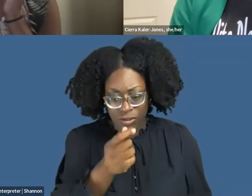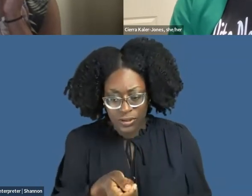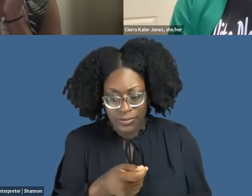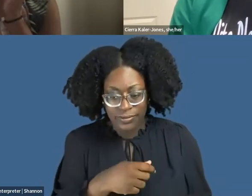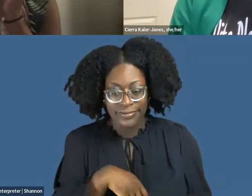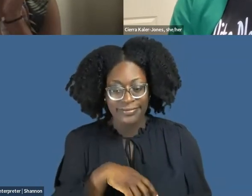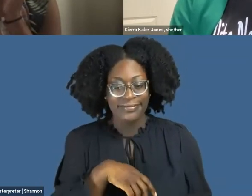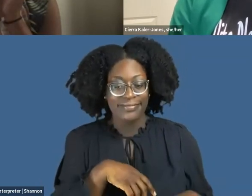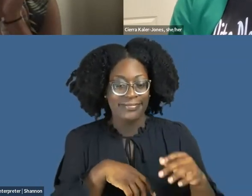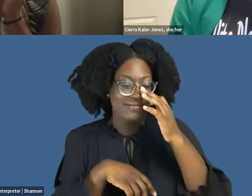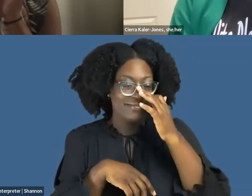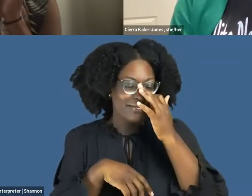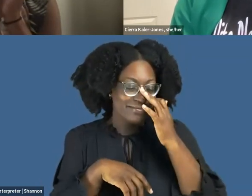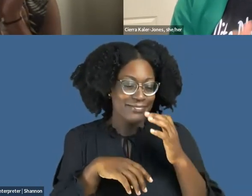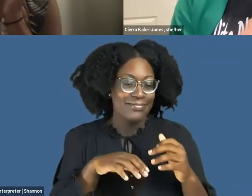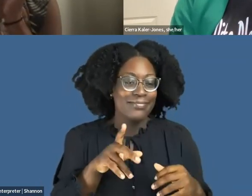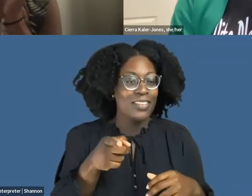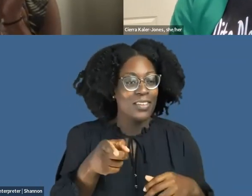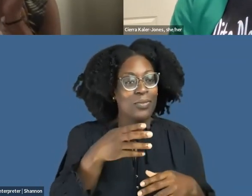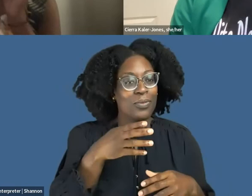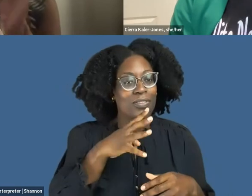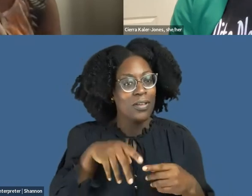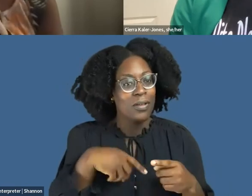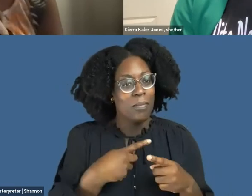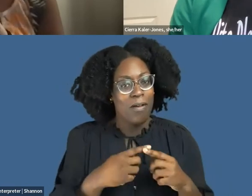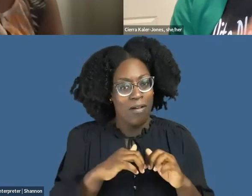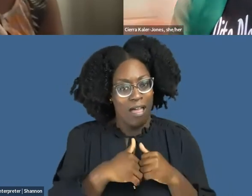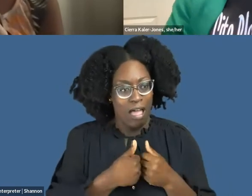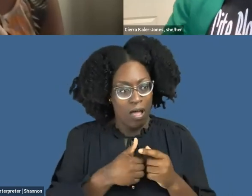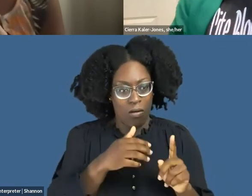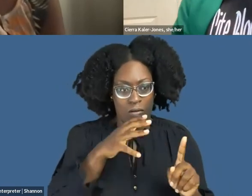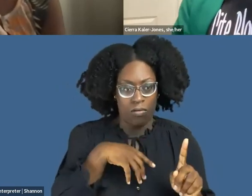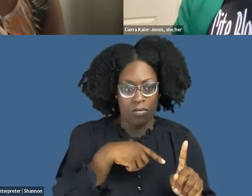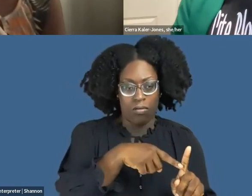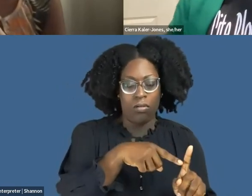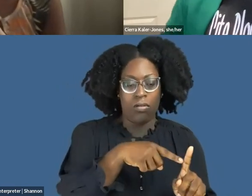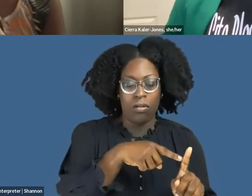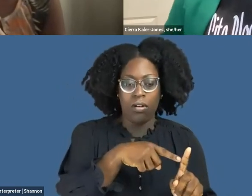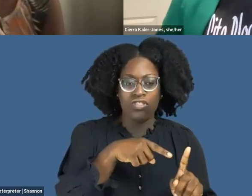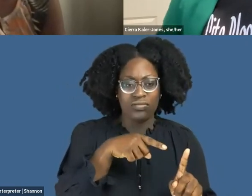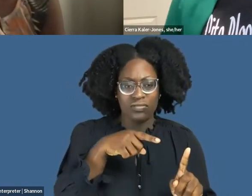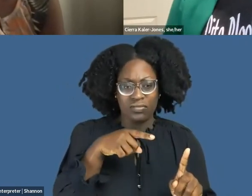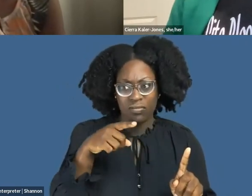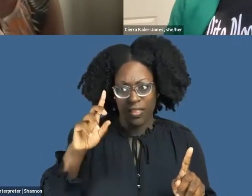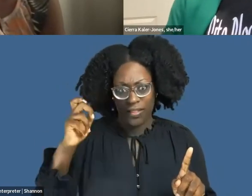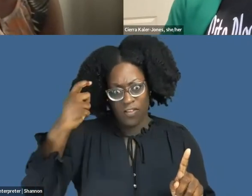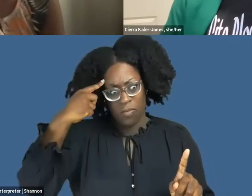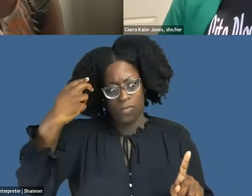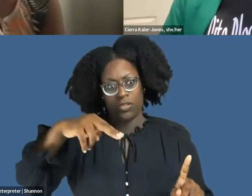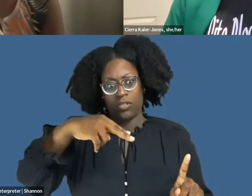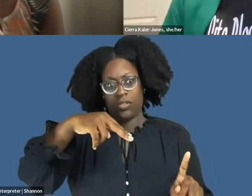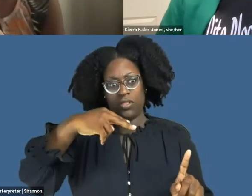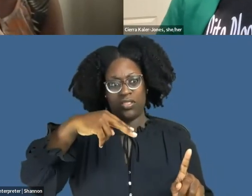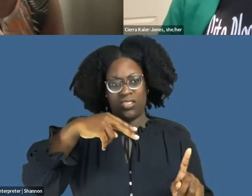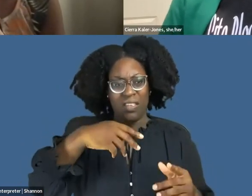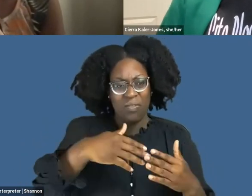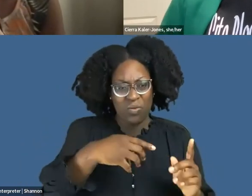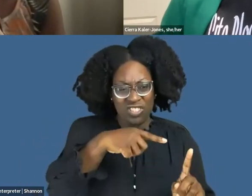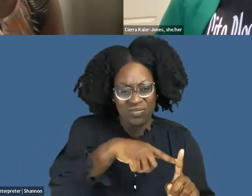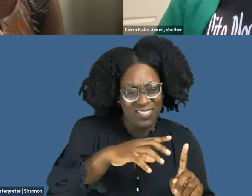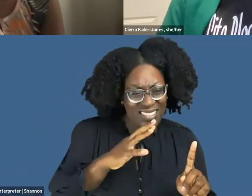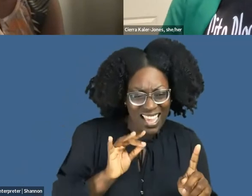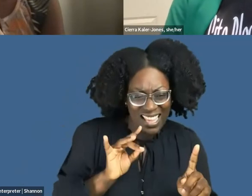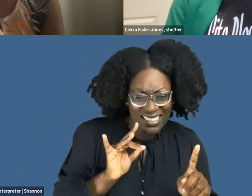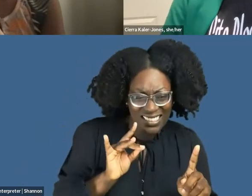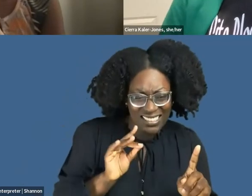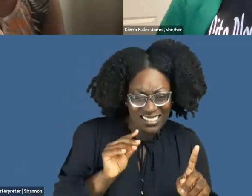you were talking about how she was surveilled in her 80s. And so to think about this lifelong surveillance and